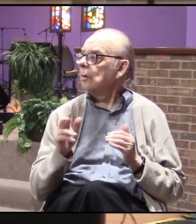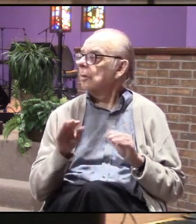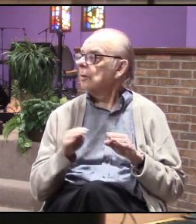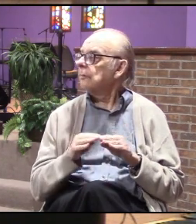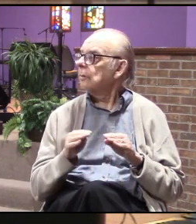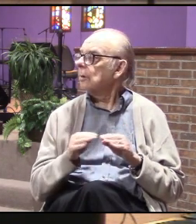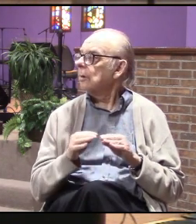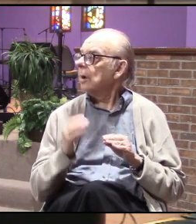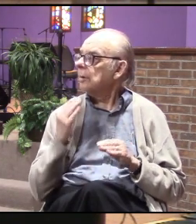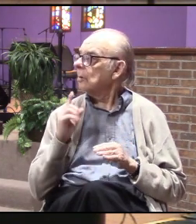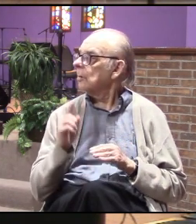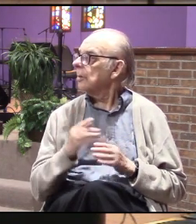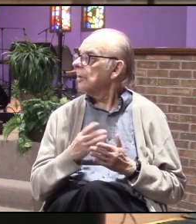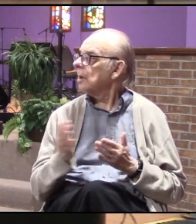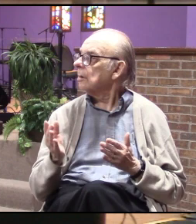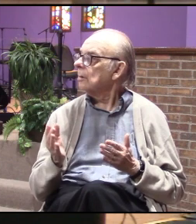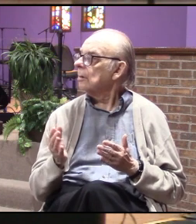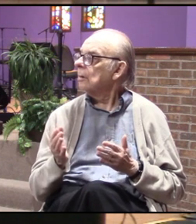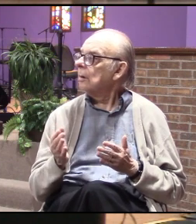But I know one thing.